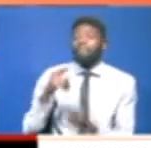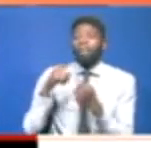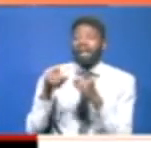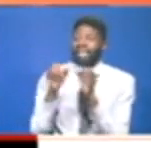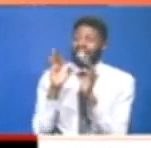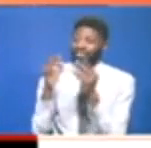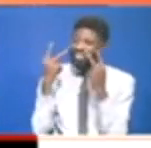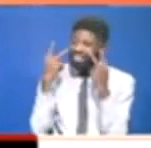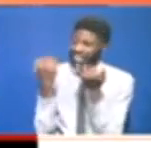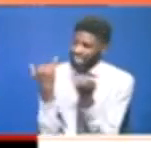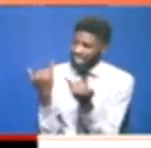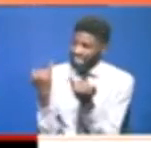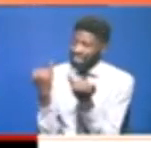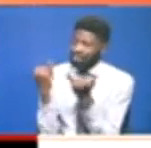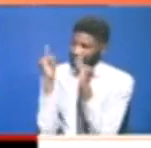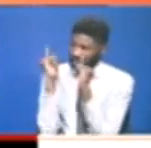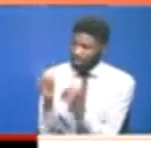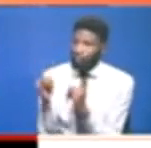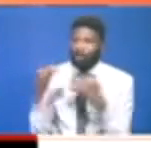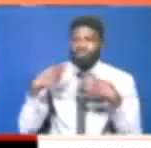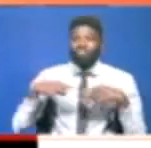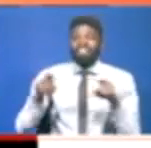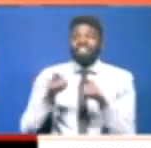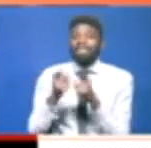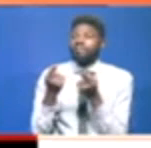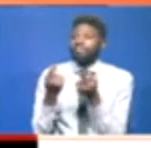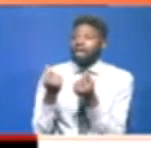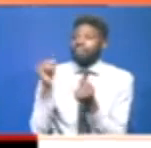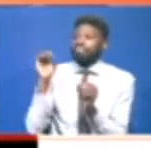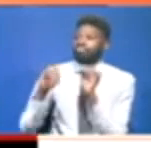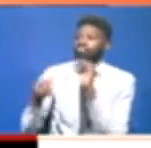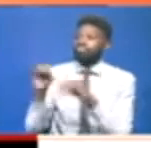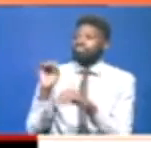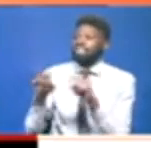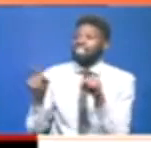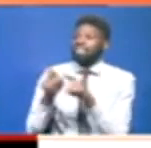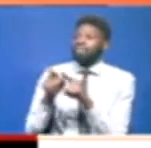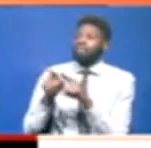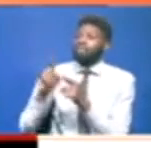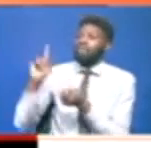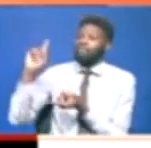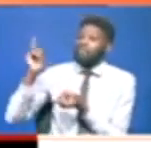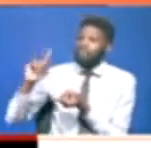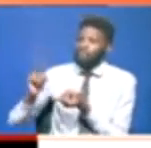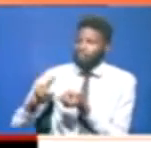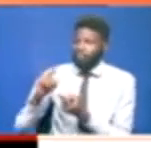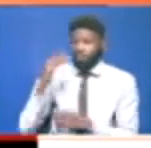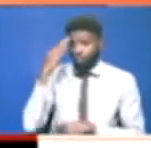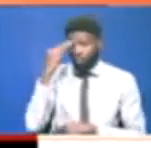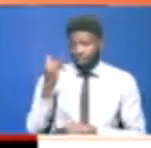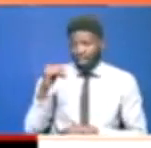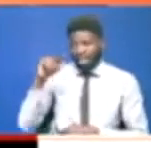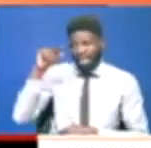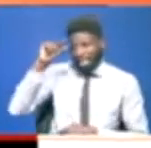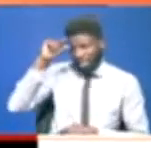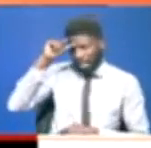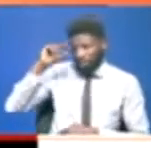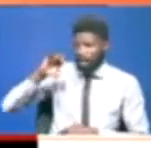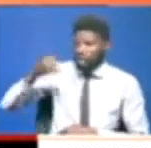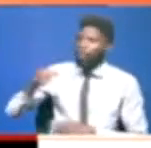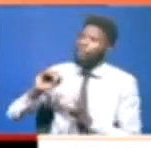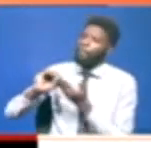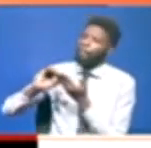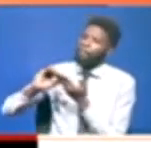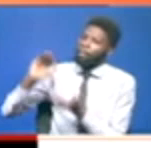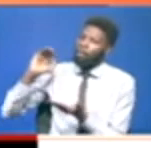also, you find that the people who are contributing now to this scheme are also reduced, because if you look at the county governments, most of the staff are not